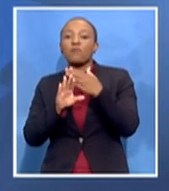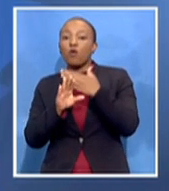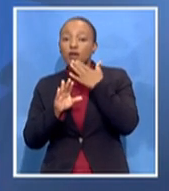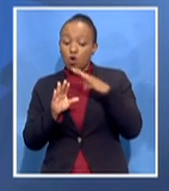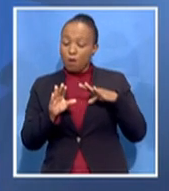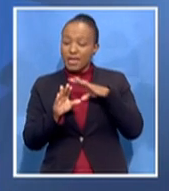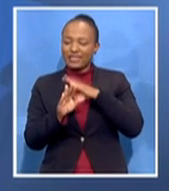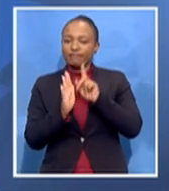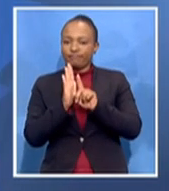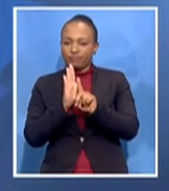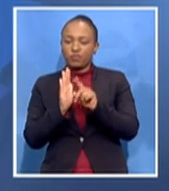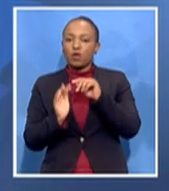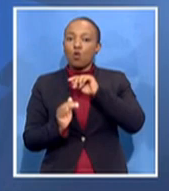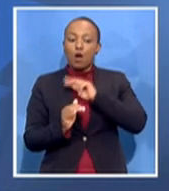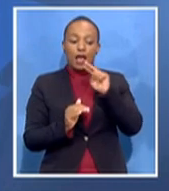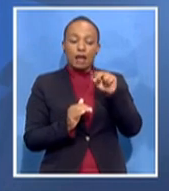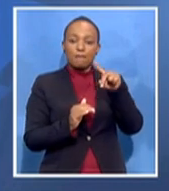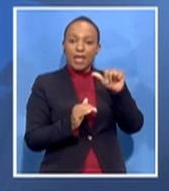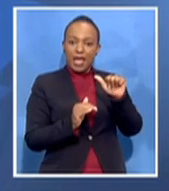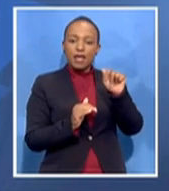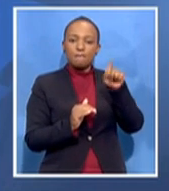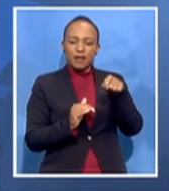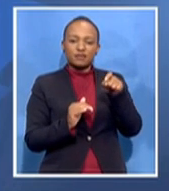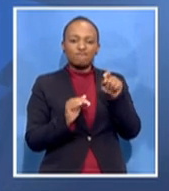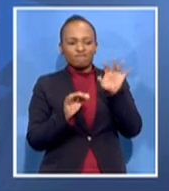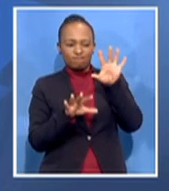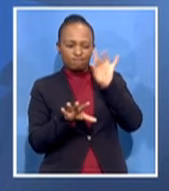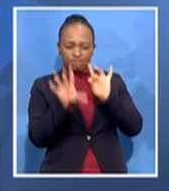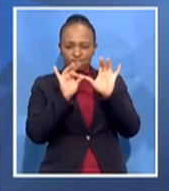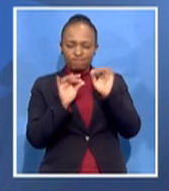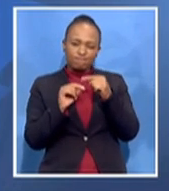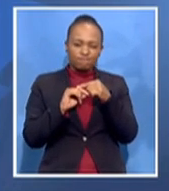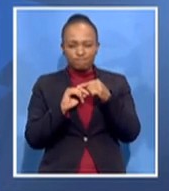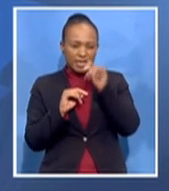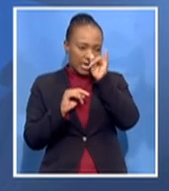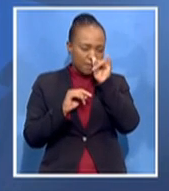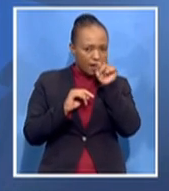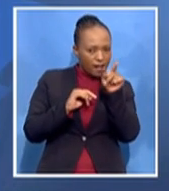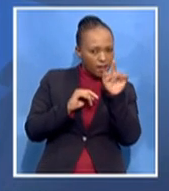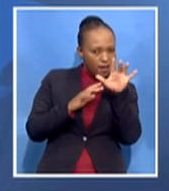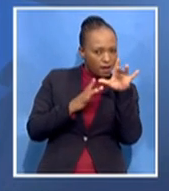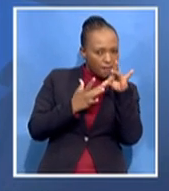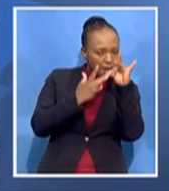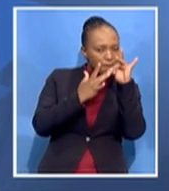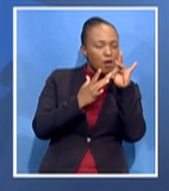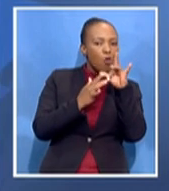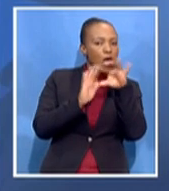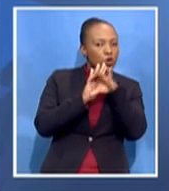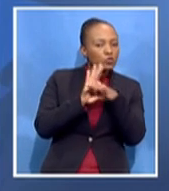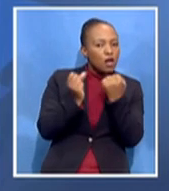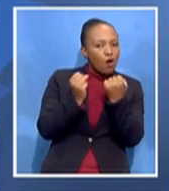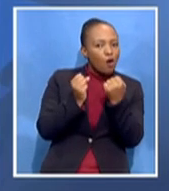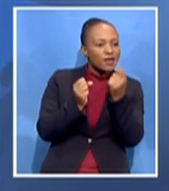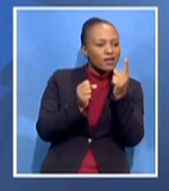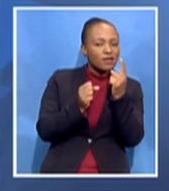an election as to whether criminal proceedings for contempt of the Constitutional Court will be the route that it takes, or whether